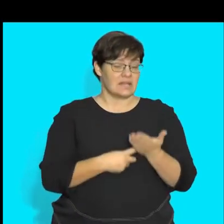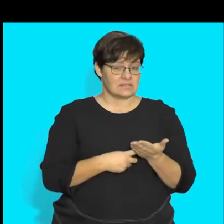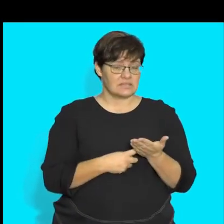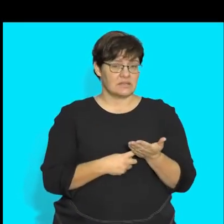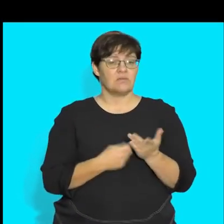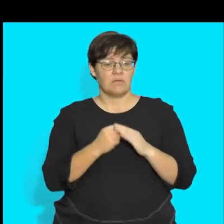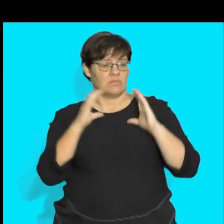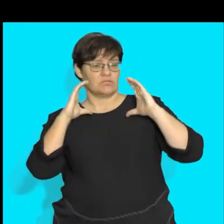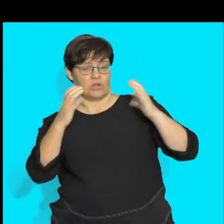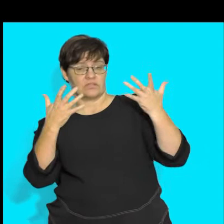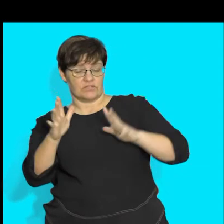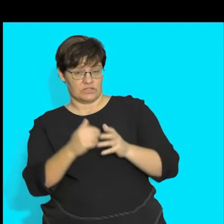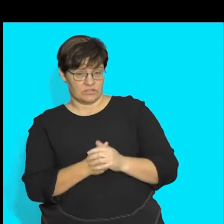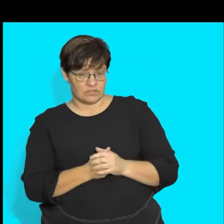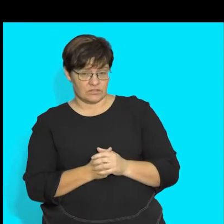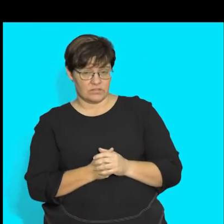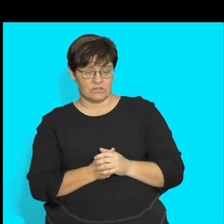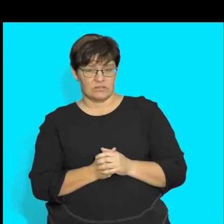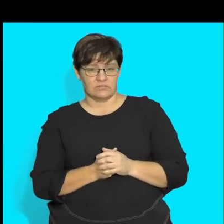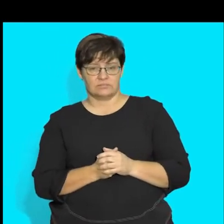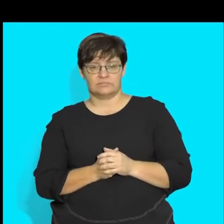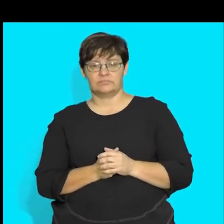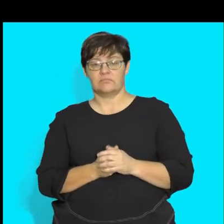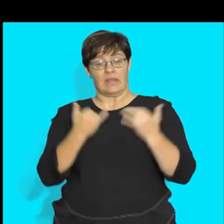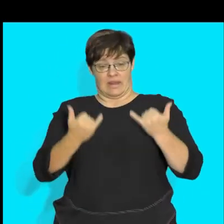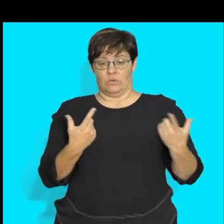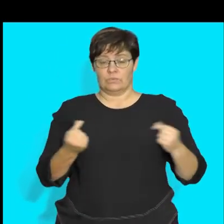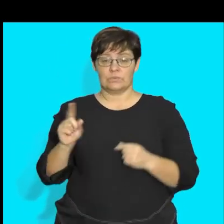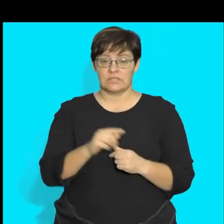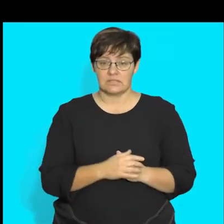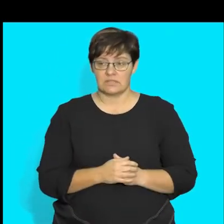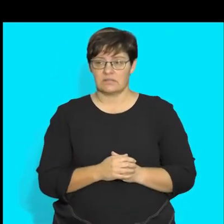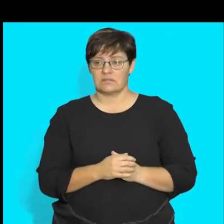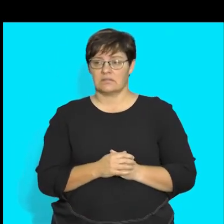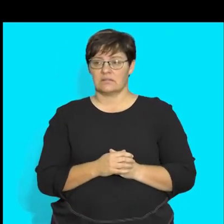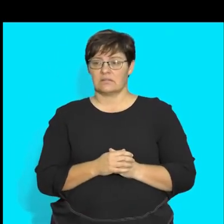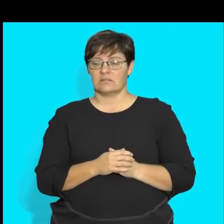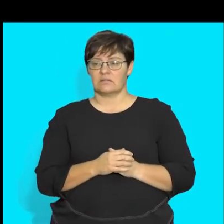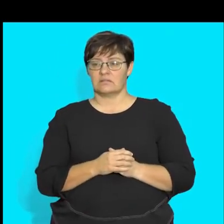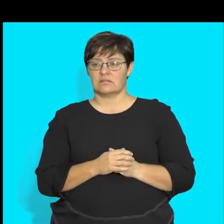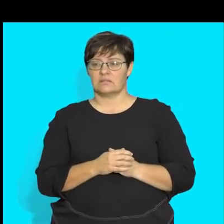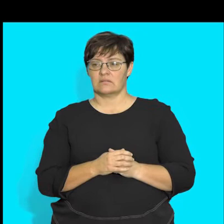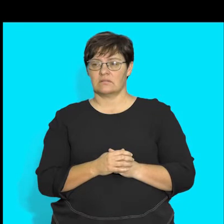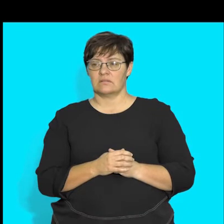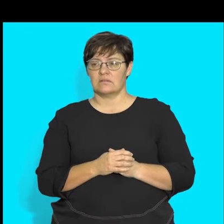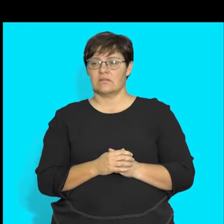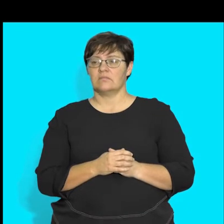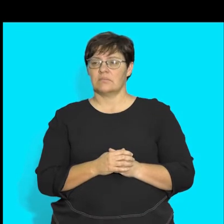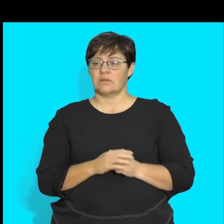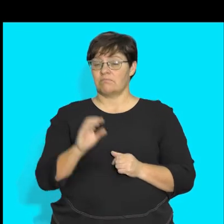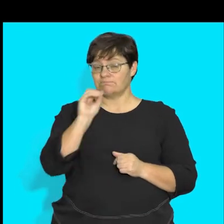we discussed this when we spoke about circles, all right? But what I'm going to have to do here is I'm going to have to complete the